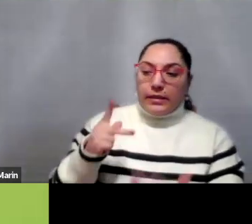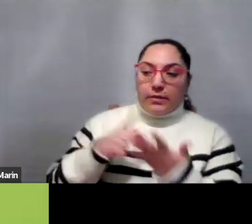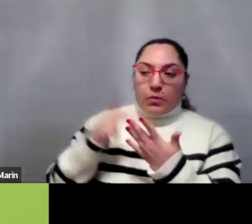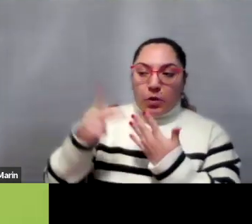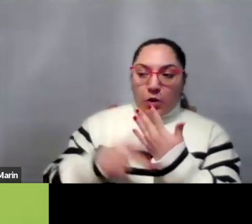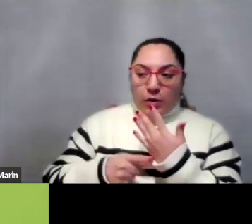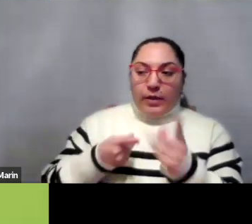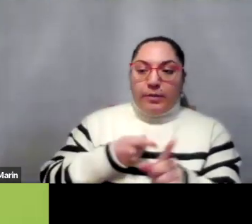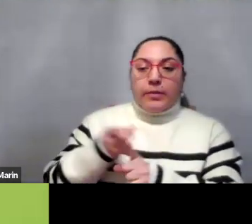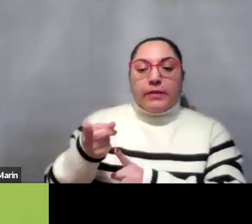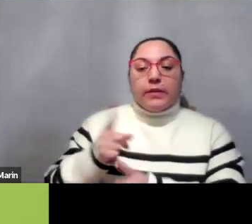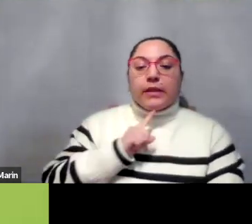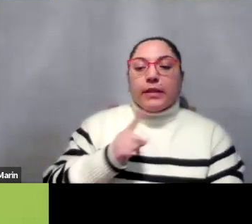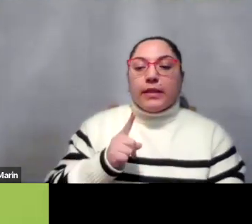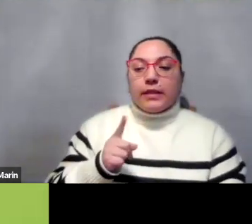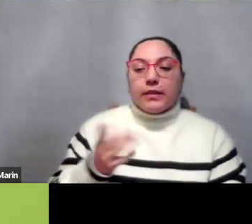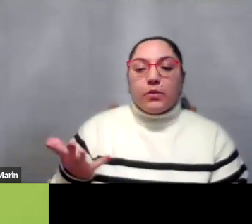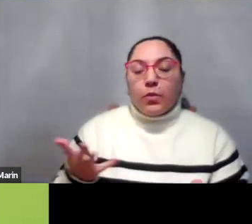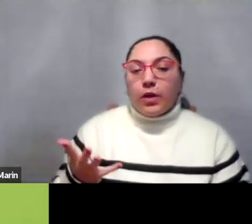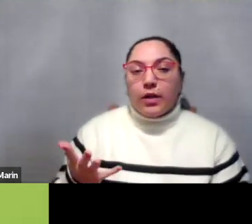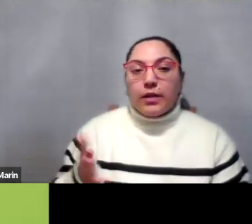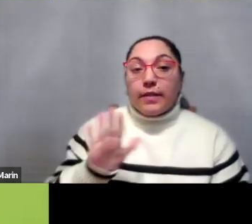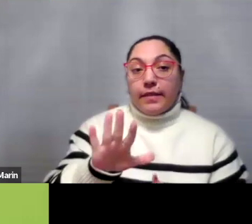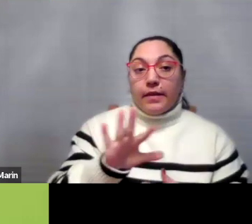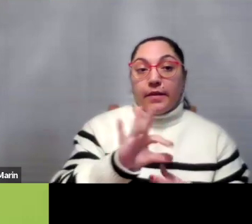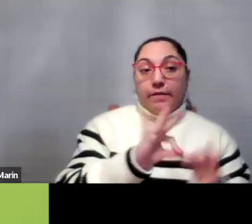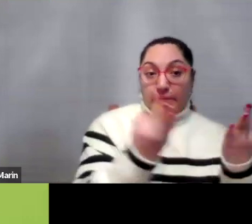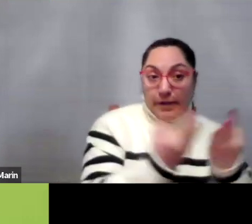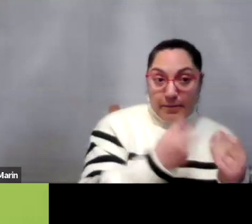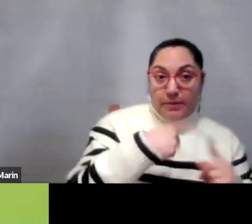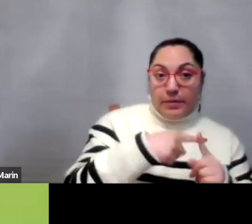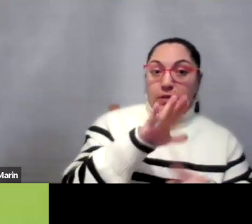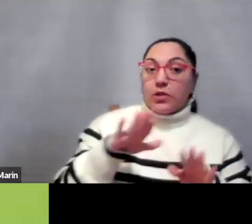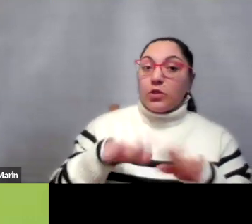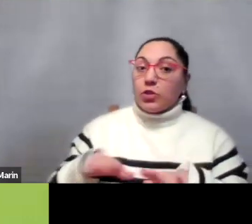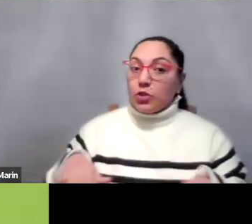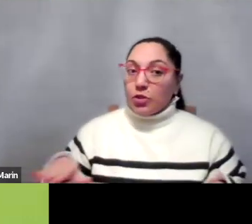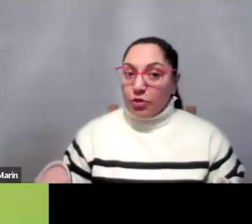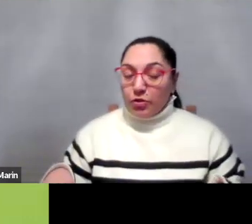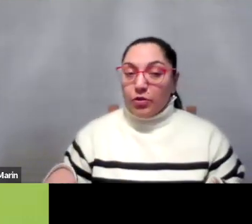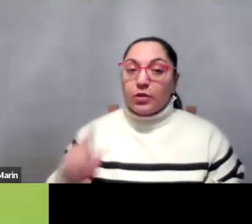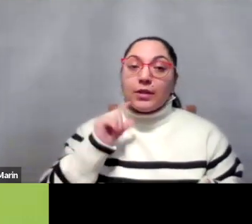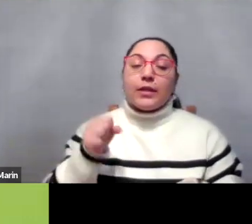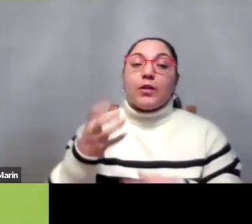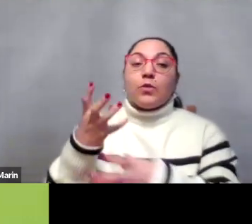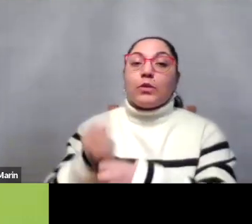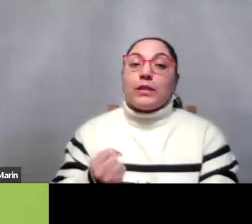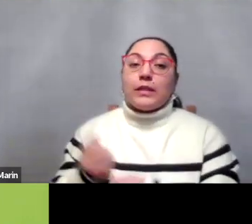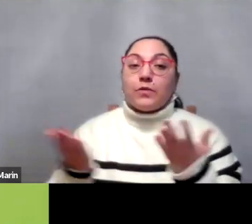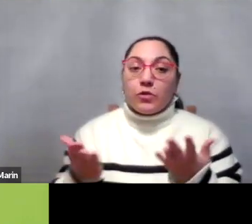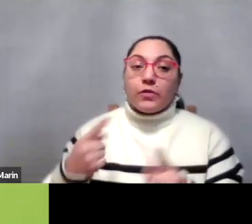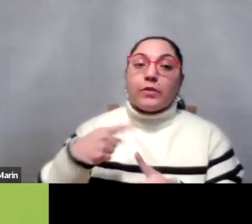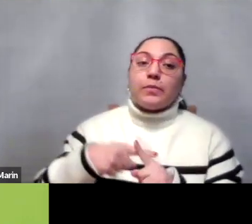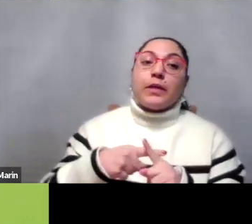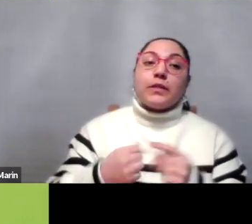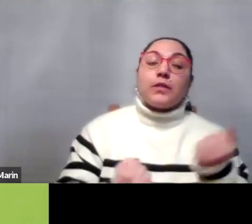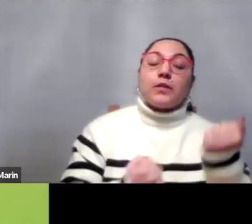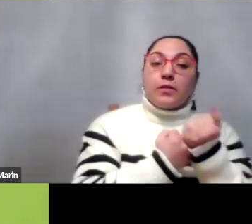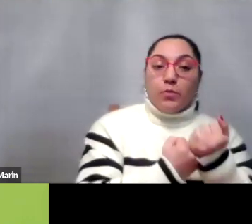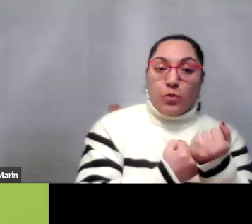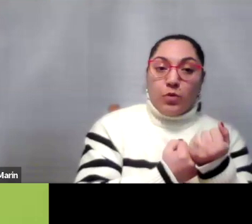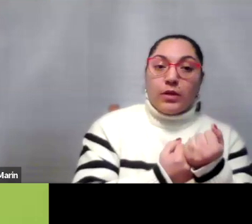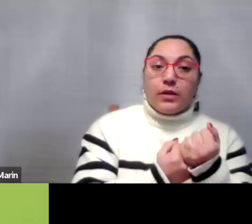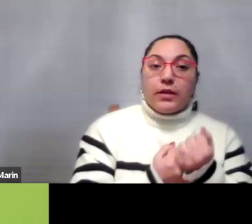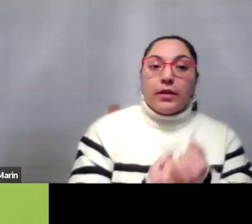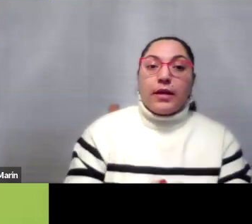is families and their children, identified children, can get services and support. They can help identify additional